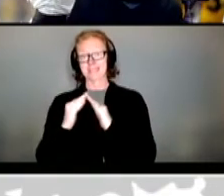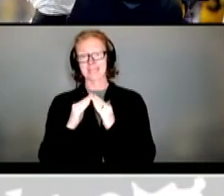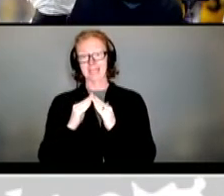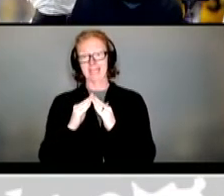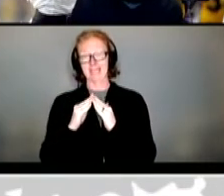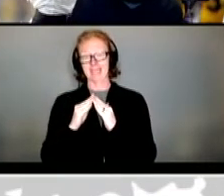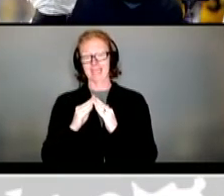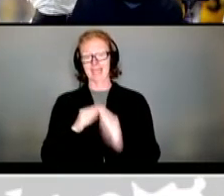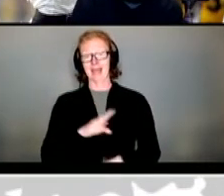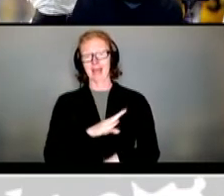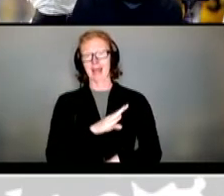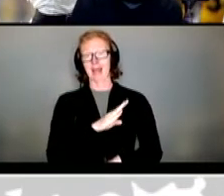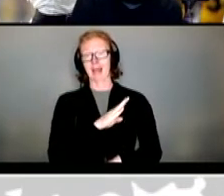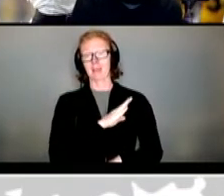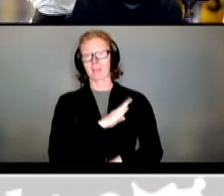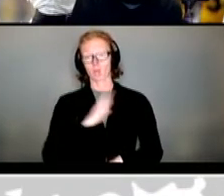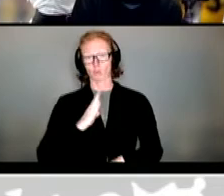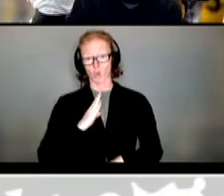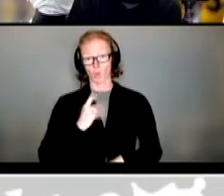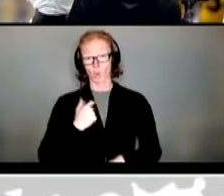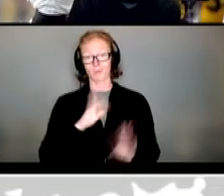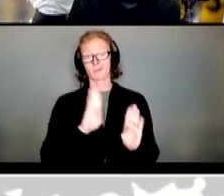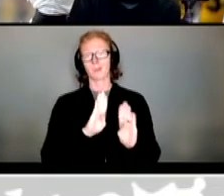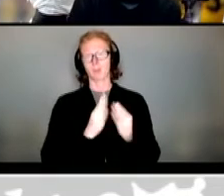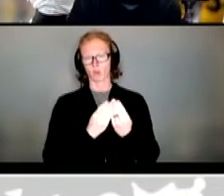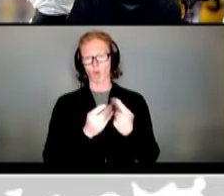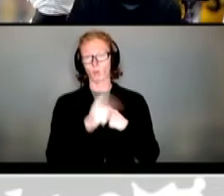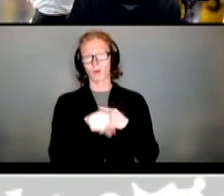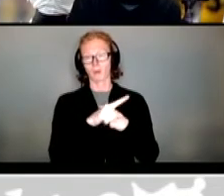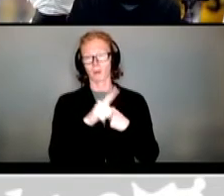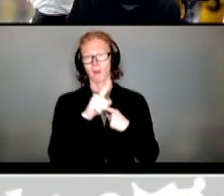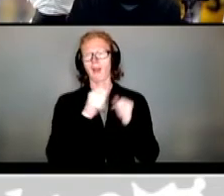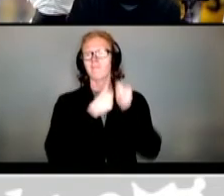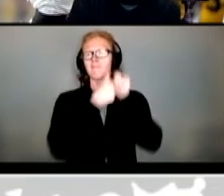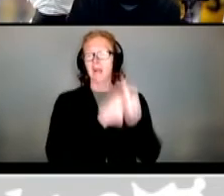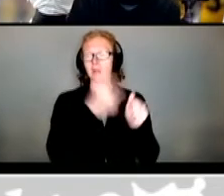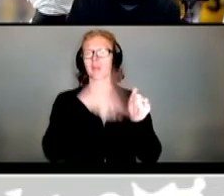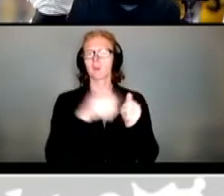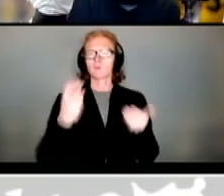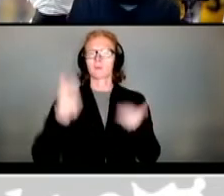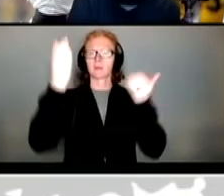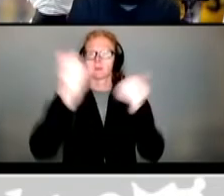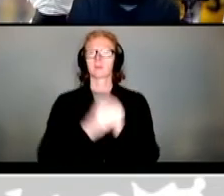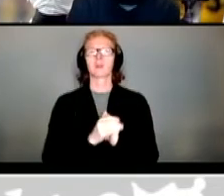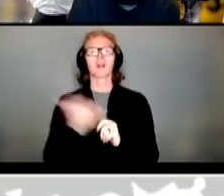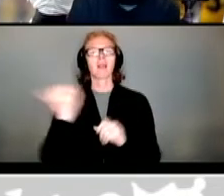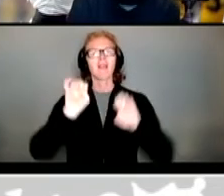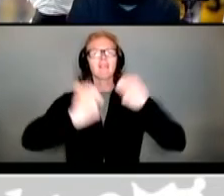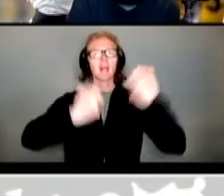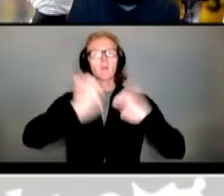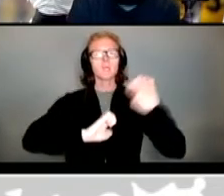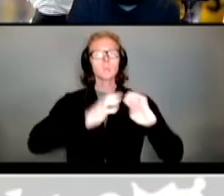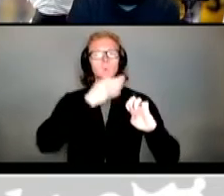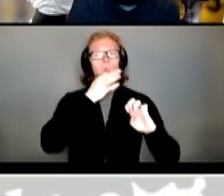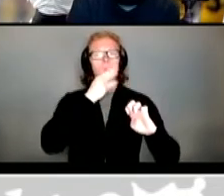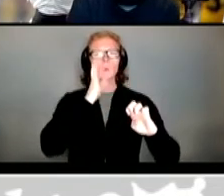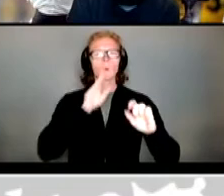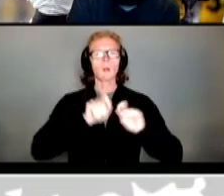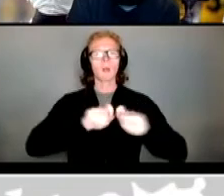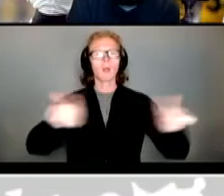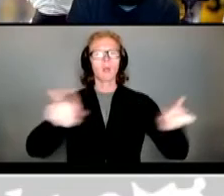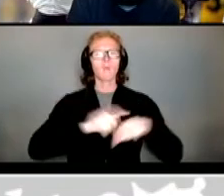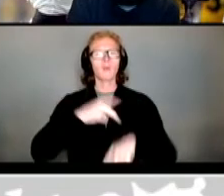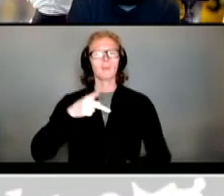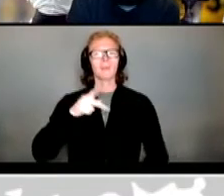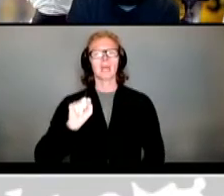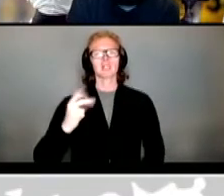in fact following your recommendations. And an example of that would be the evaluation that's coming out of the PS3s